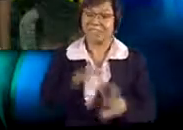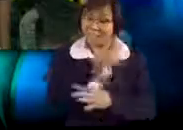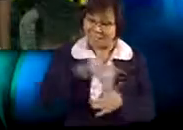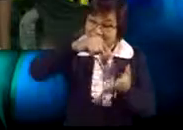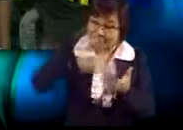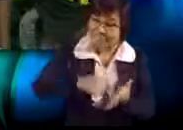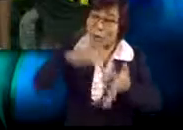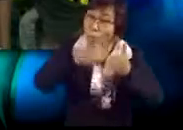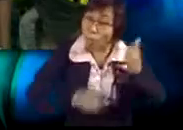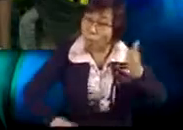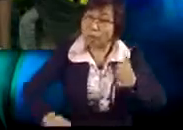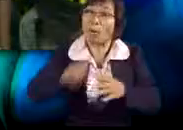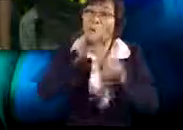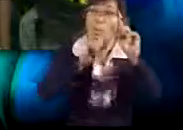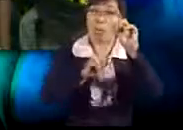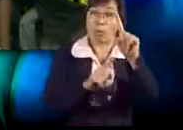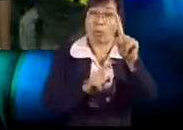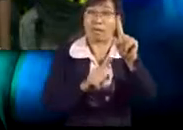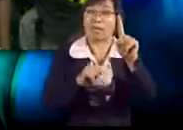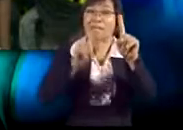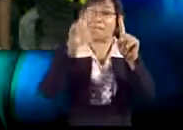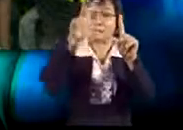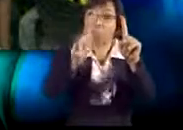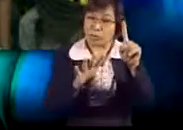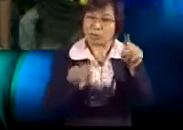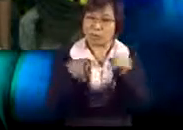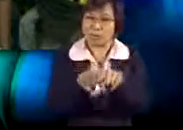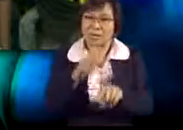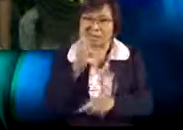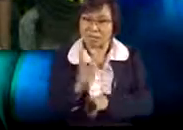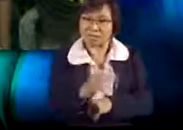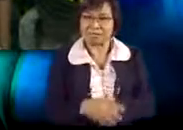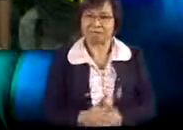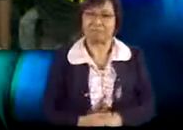And this is what 1 3/4 should look like.